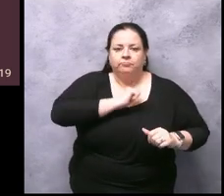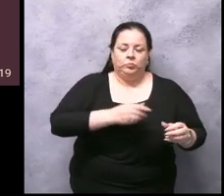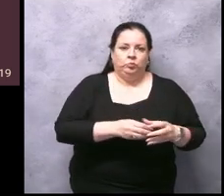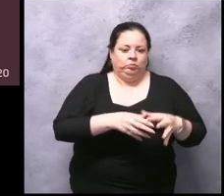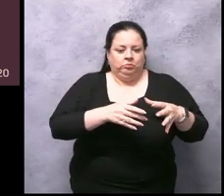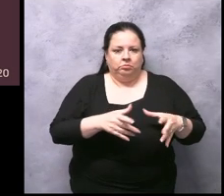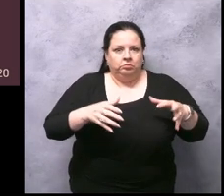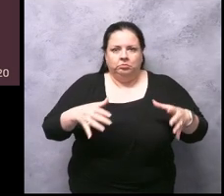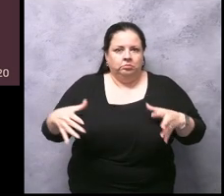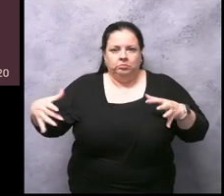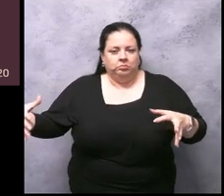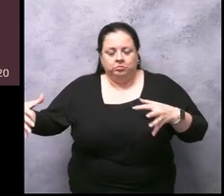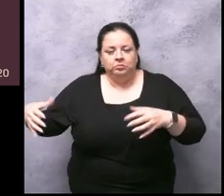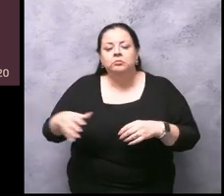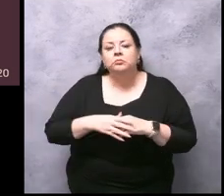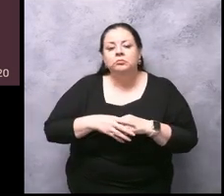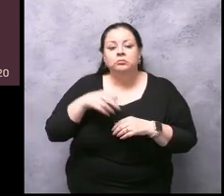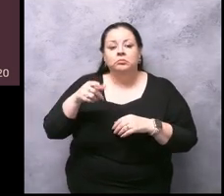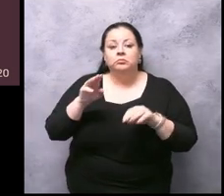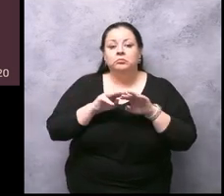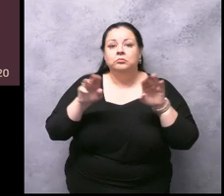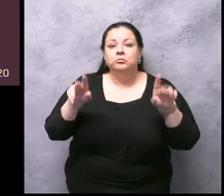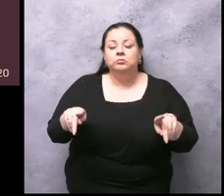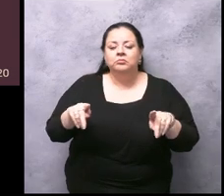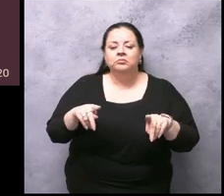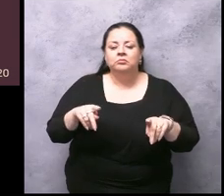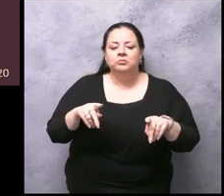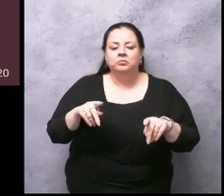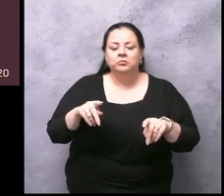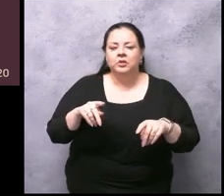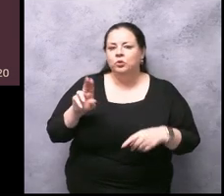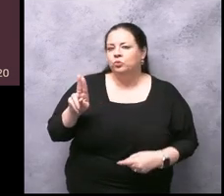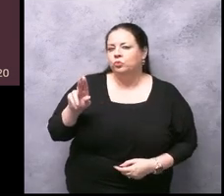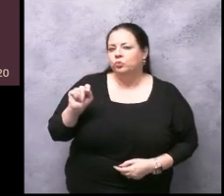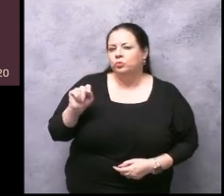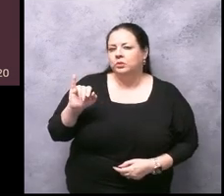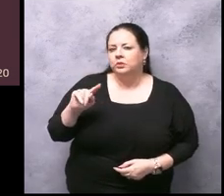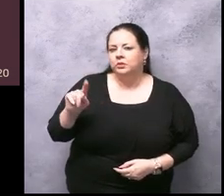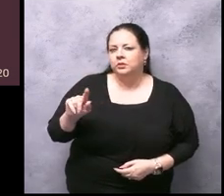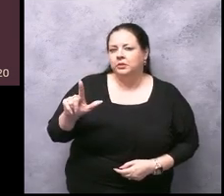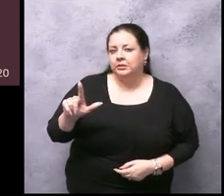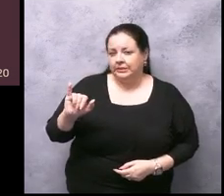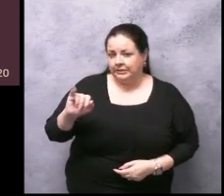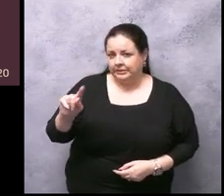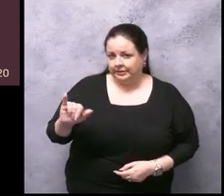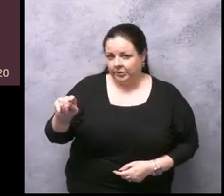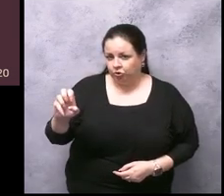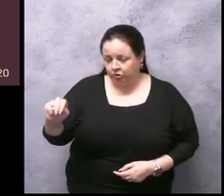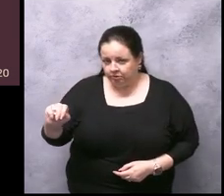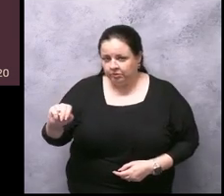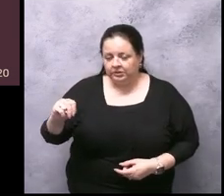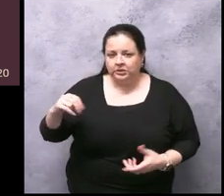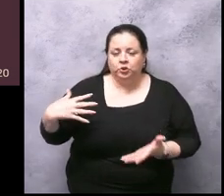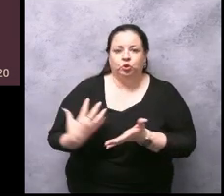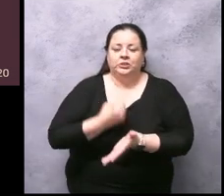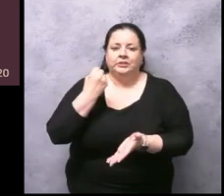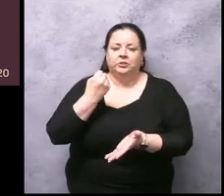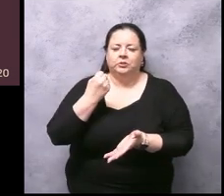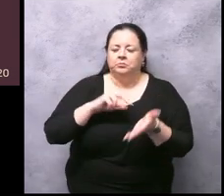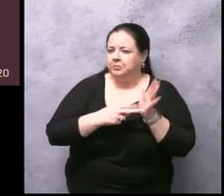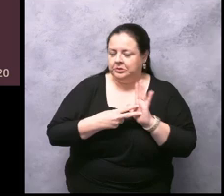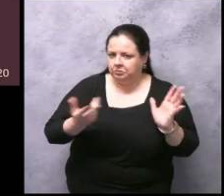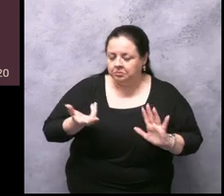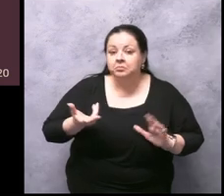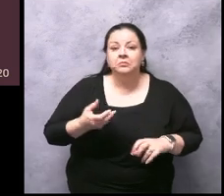growth? So this map looks at utilization of elementary schools. And by utilization, I mean the number of